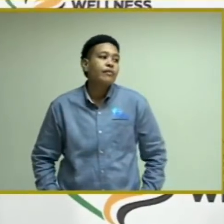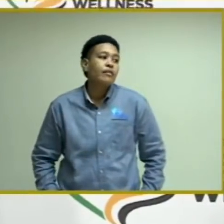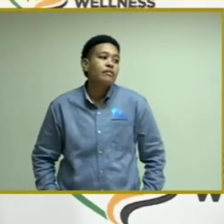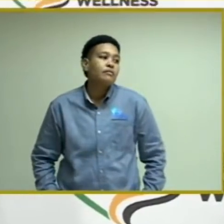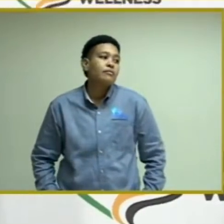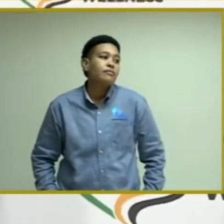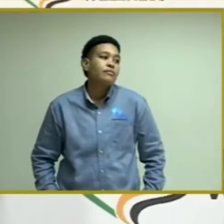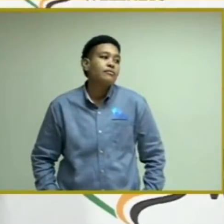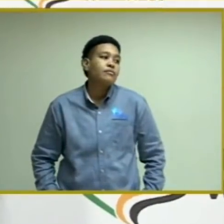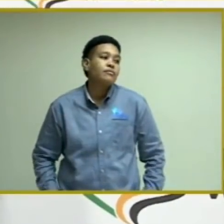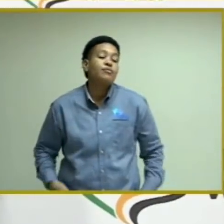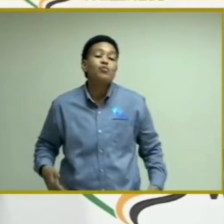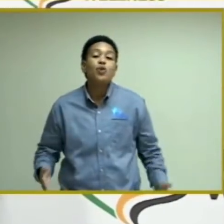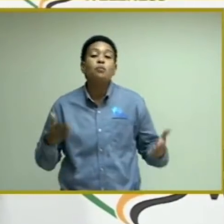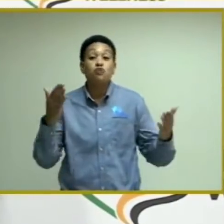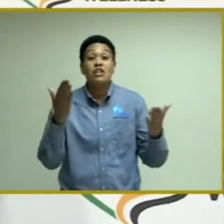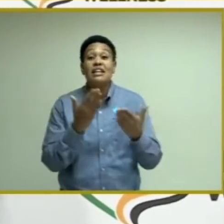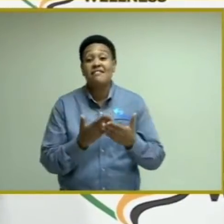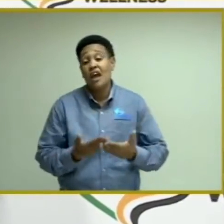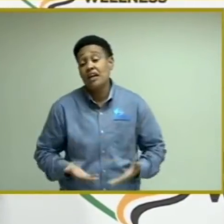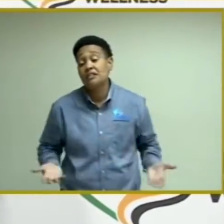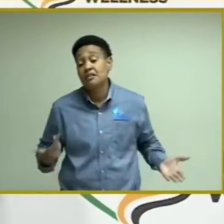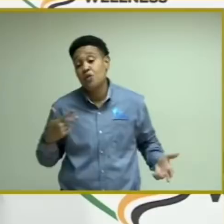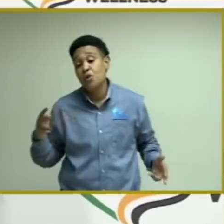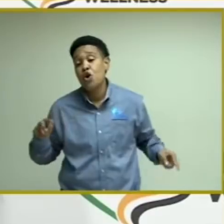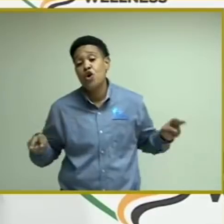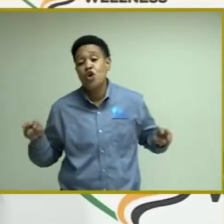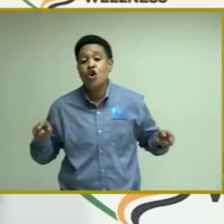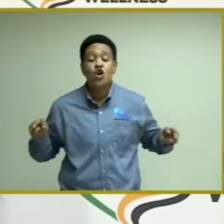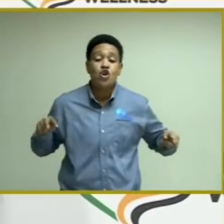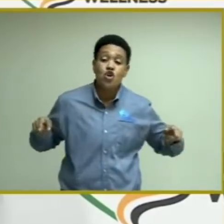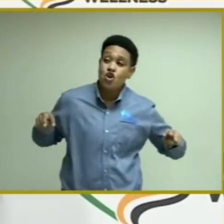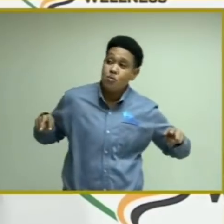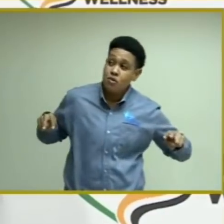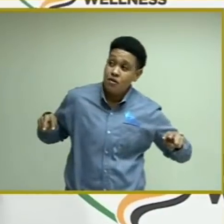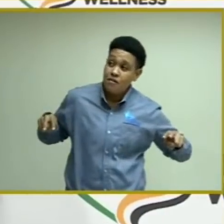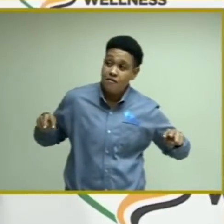we present the facts as they are, and we observe the